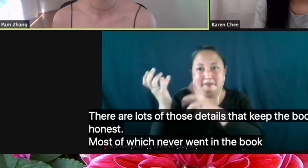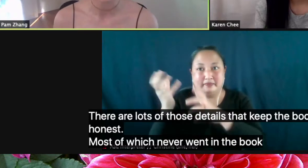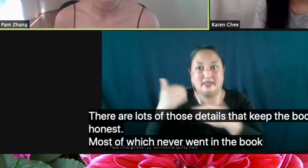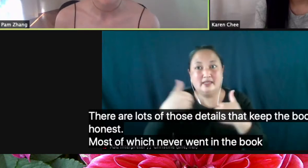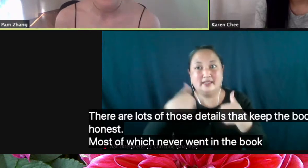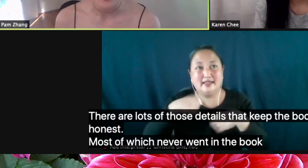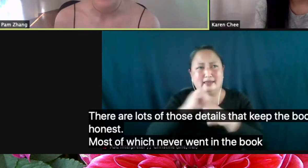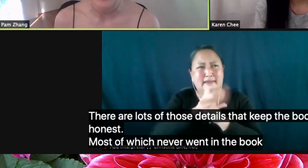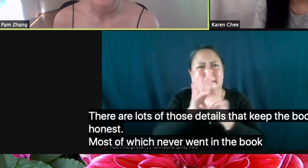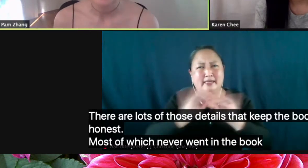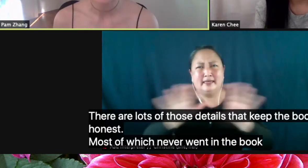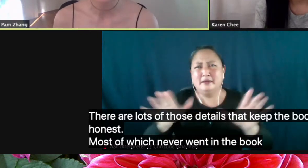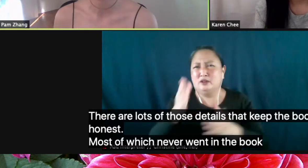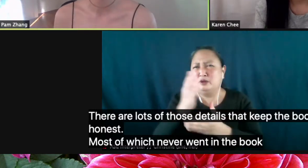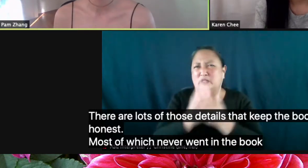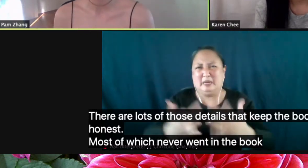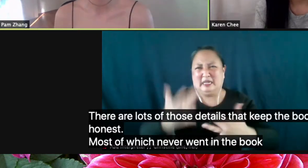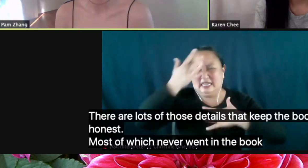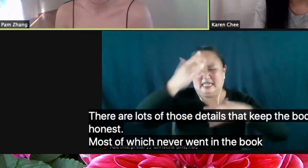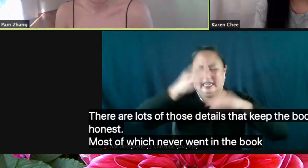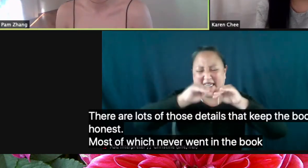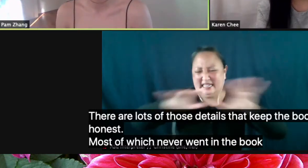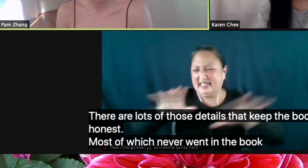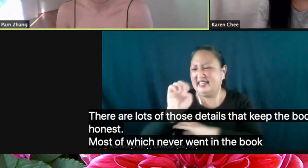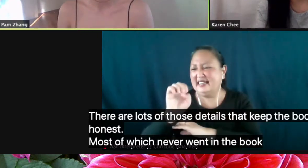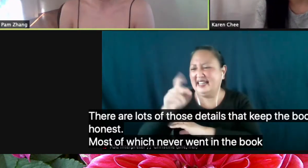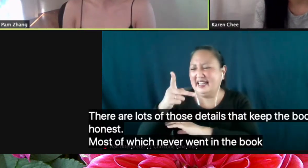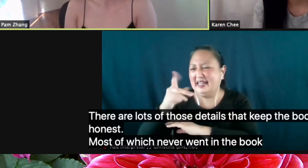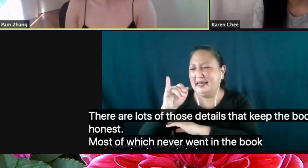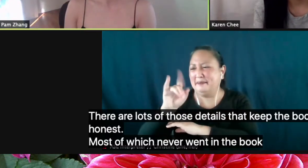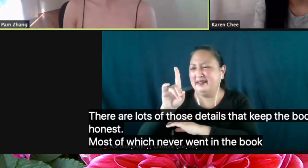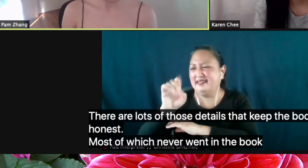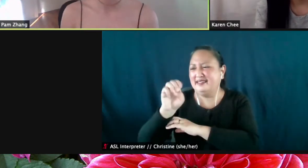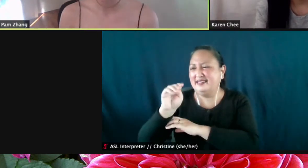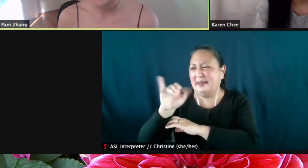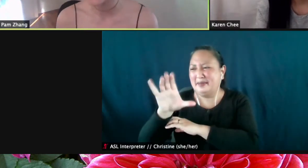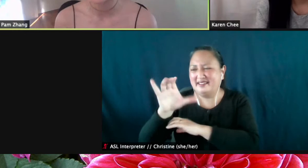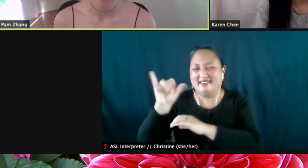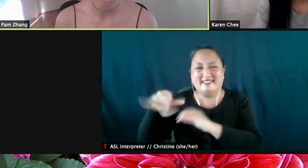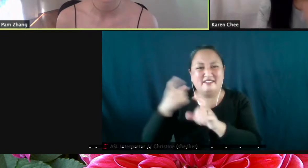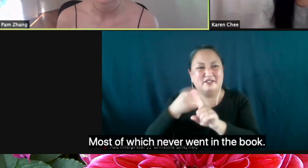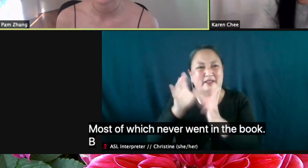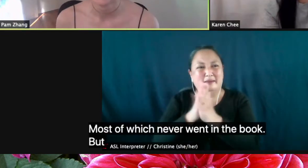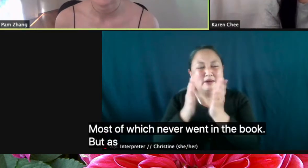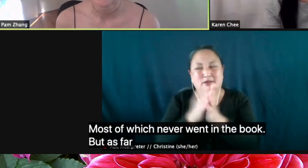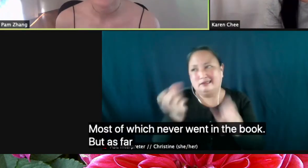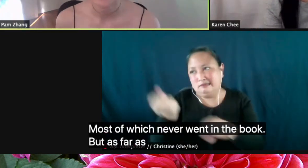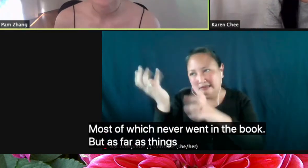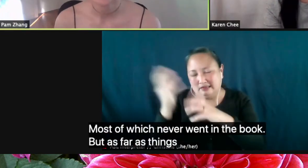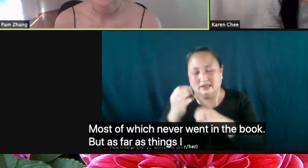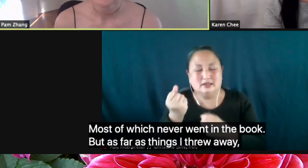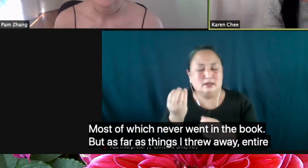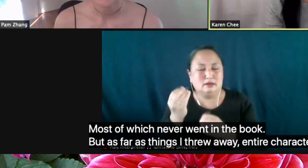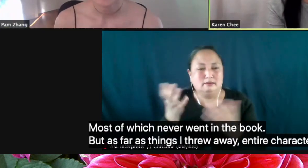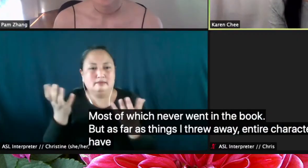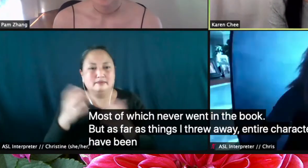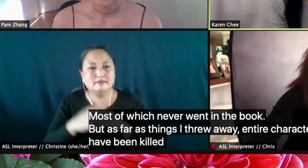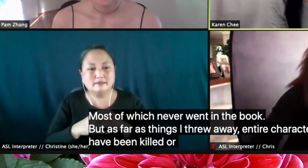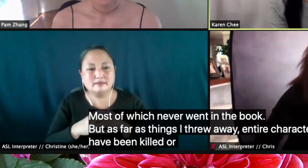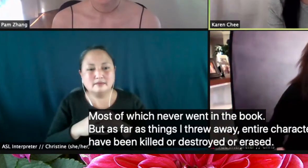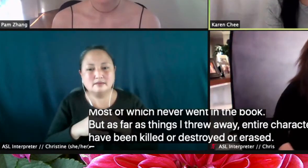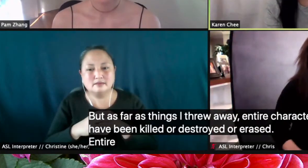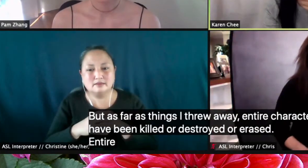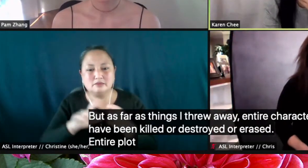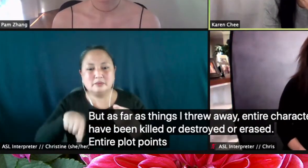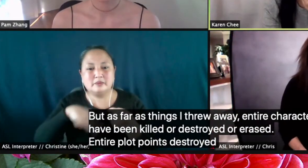or some kind of epidemic in the book, and that got taken out. So That's amazing. And when it comes